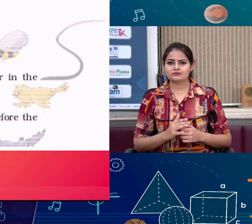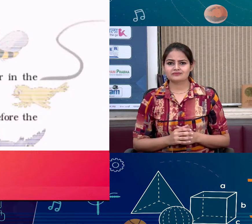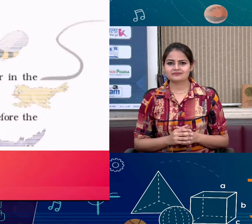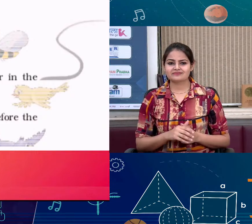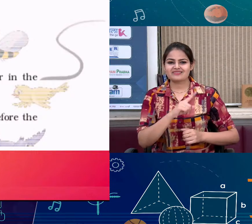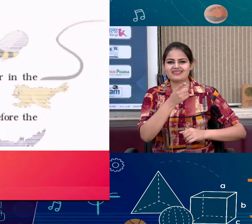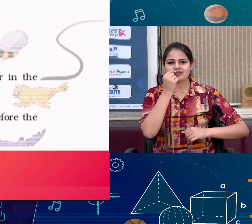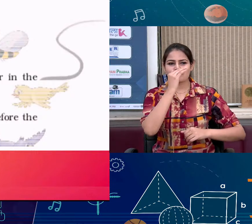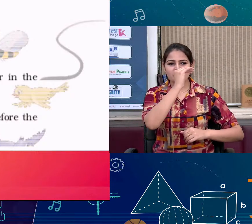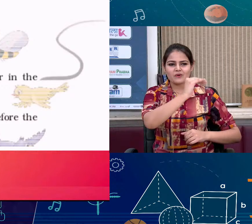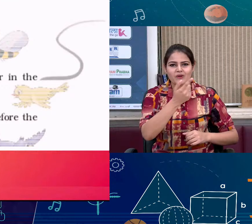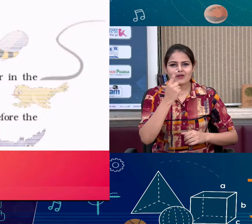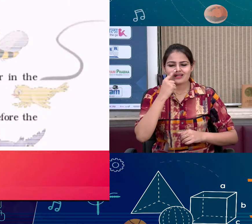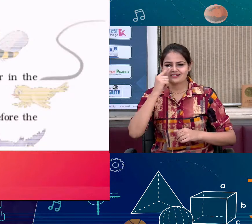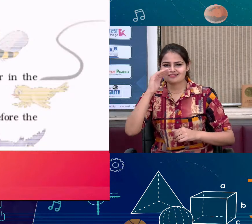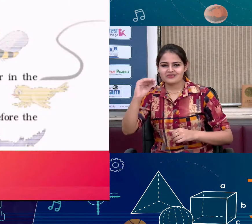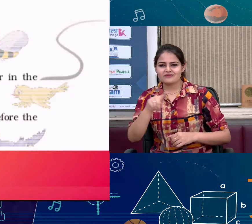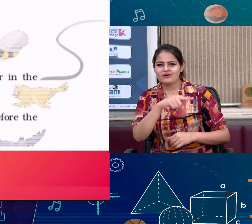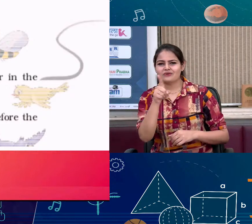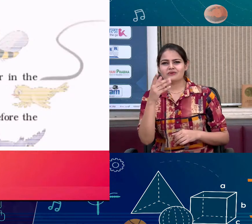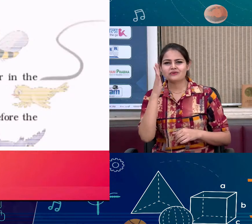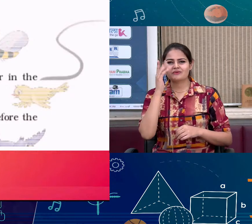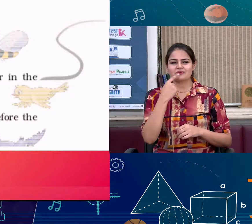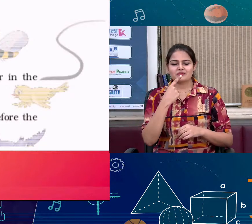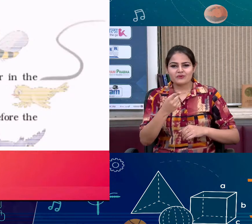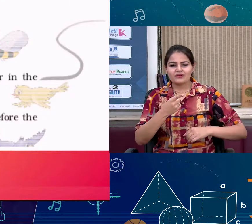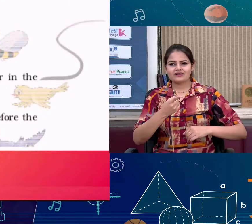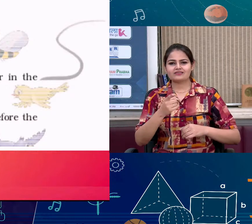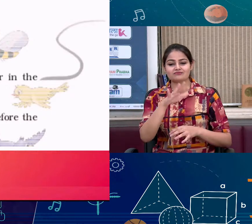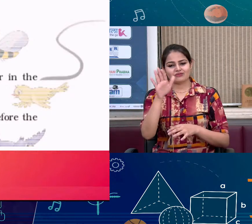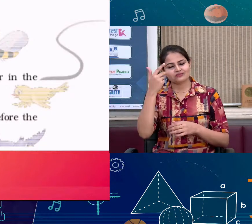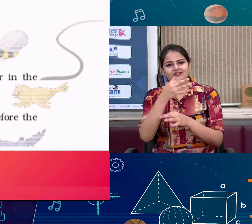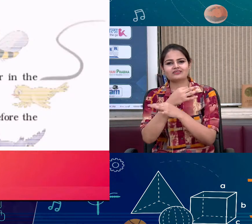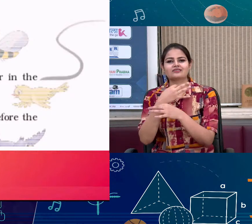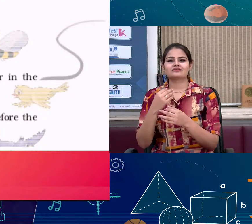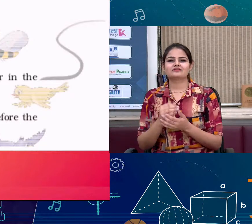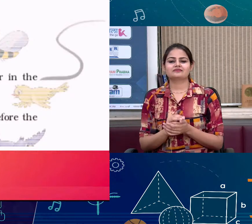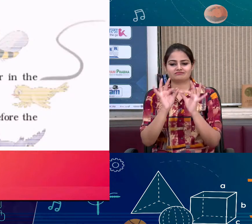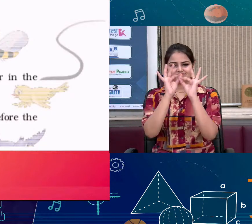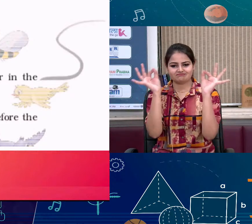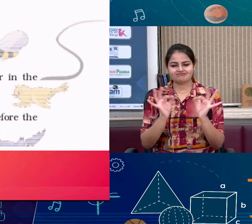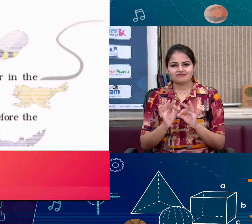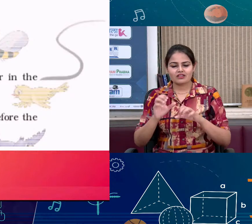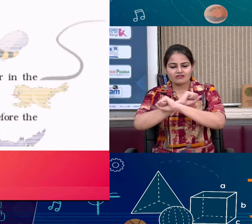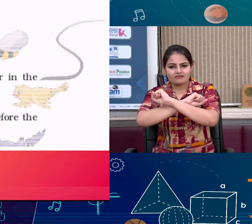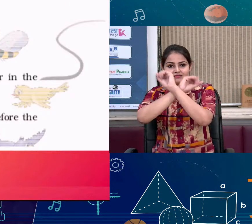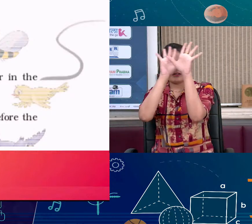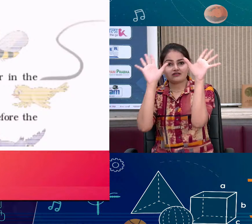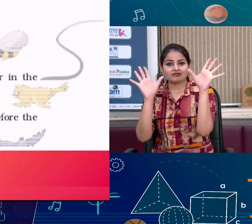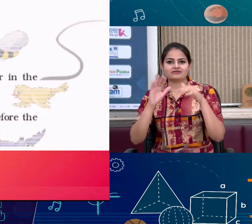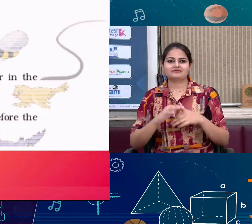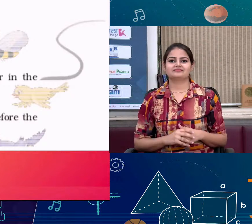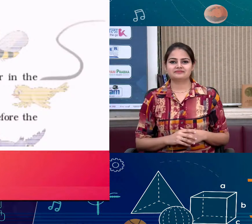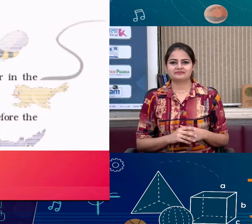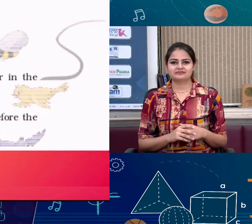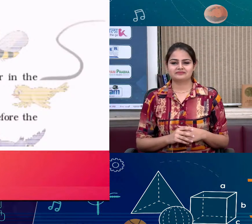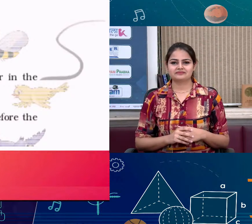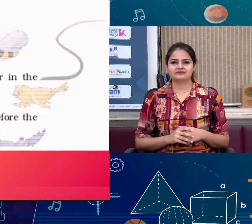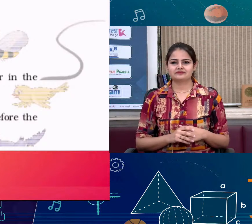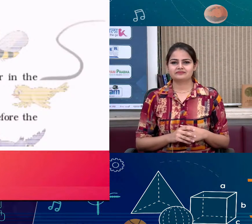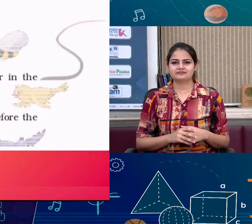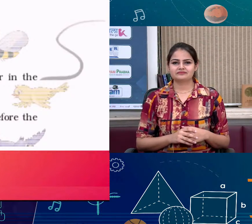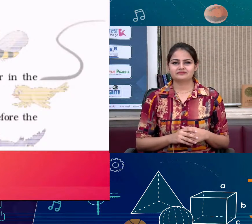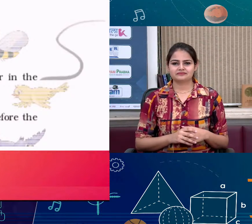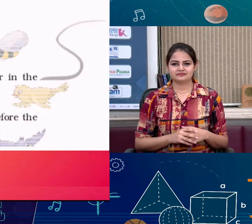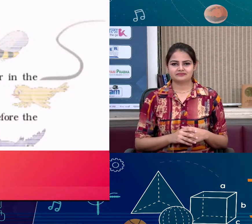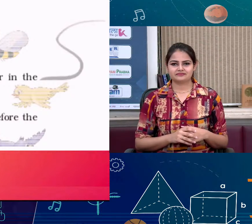and play. But there were already so many people who were awake. So think about those in the poem that who were already awake,